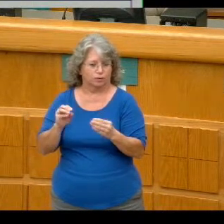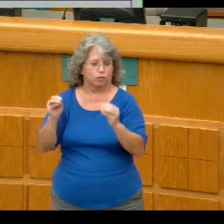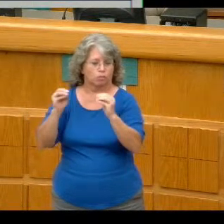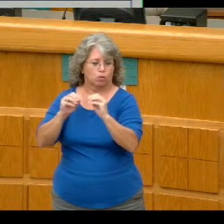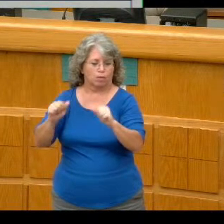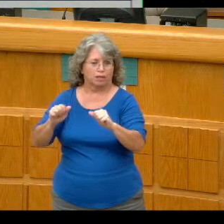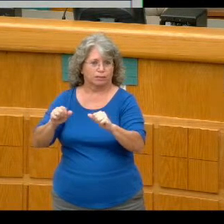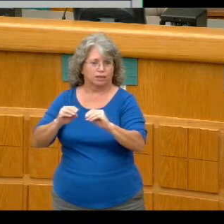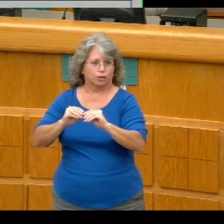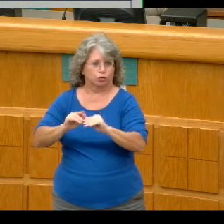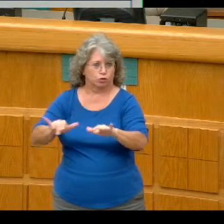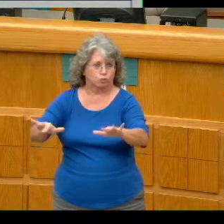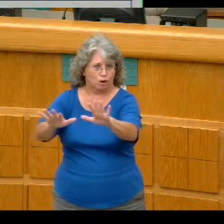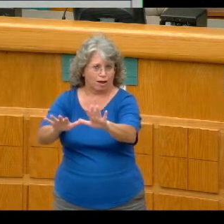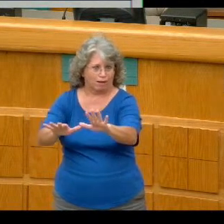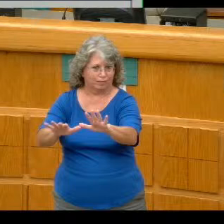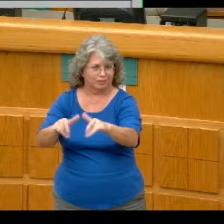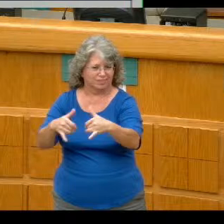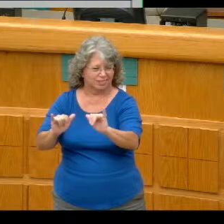going to play out yet.